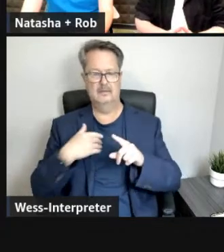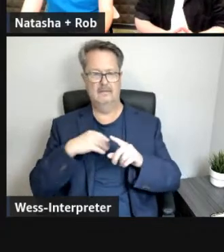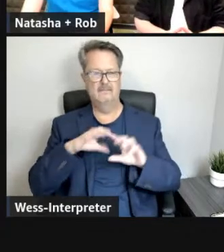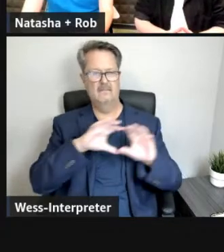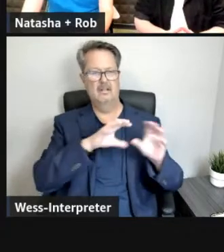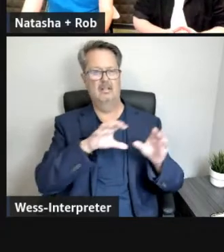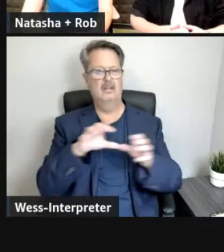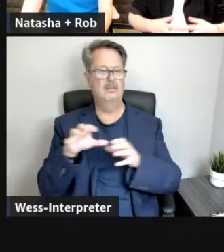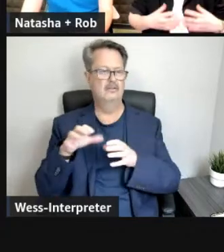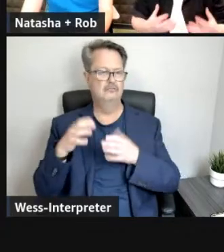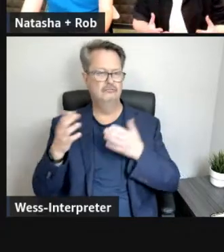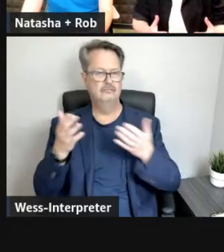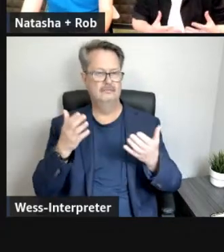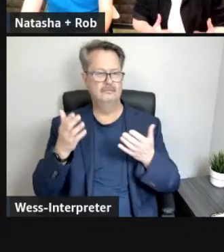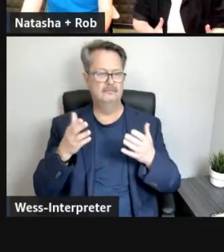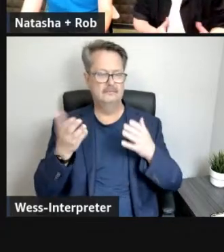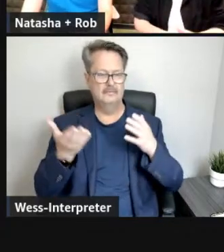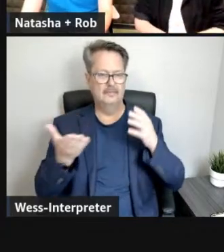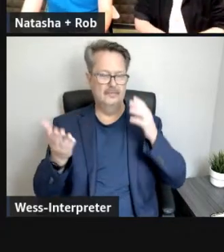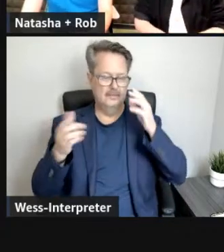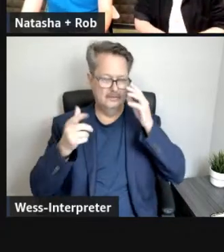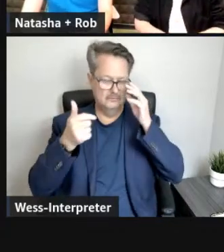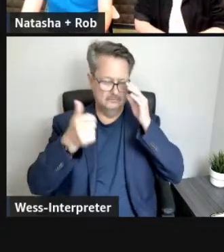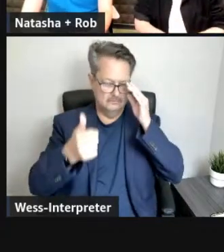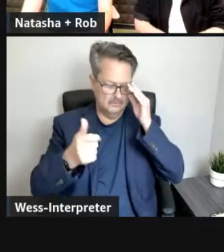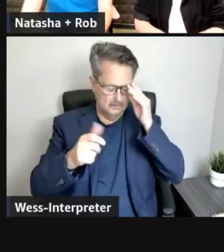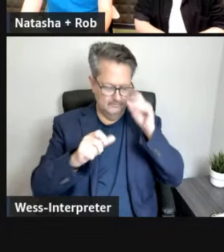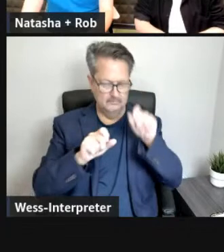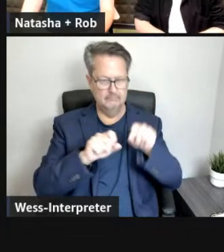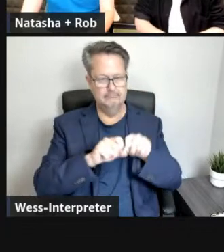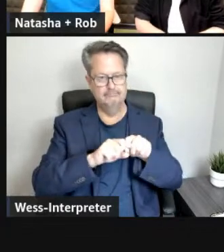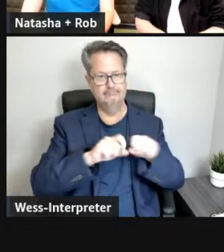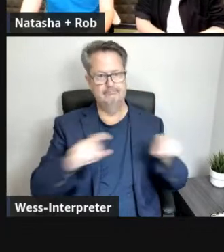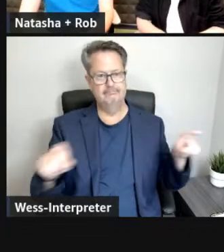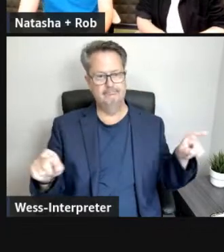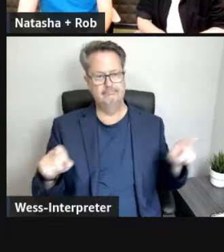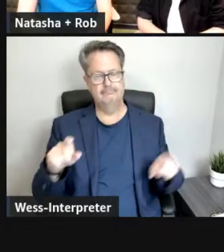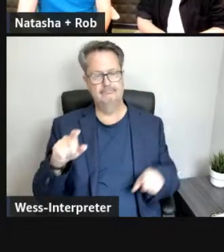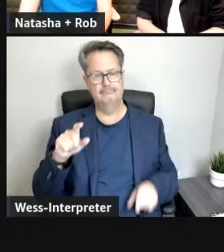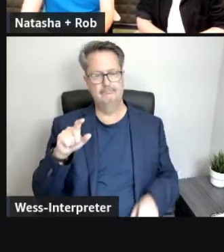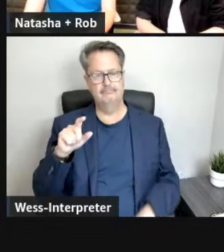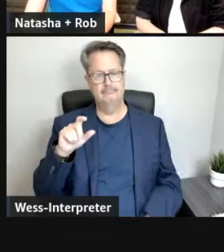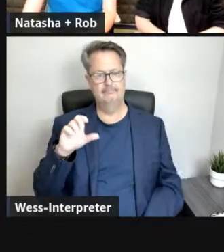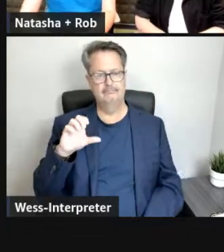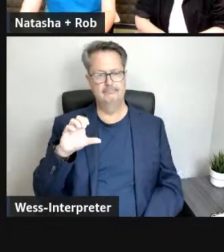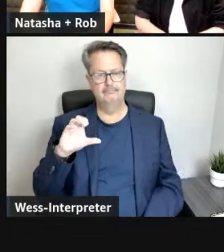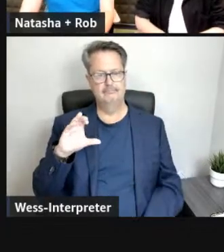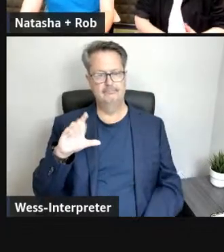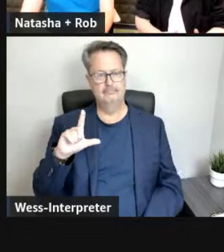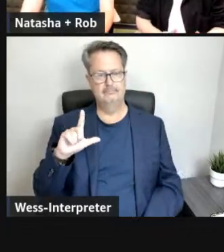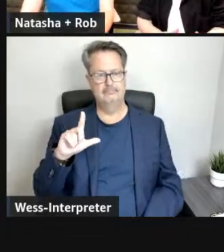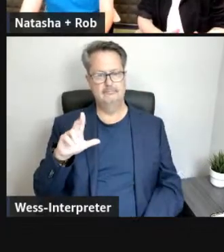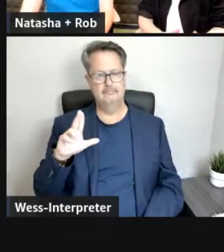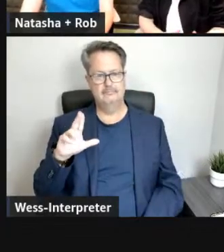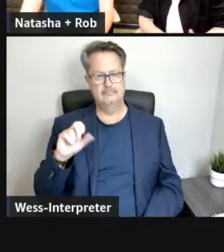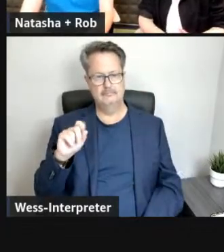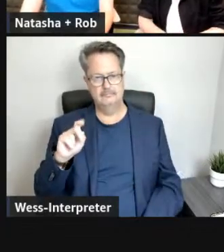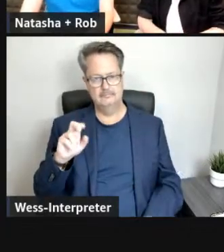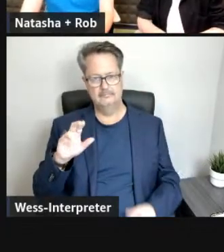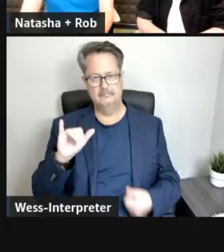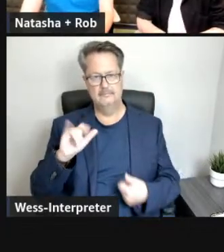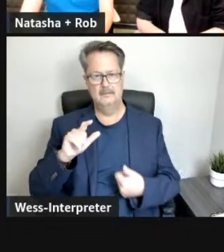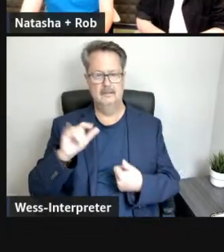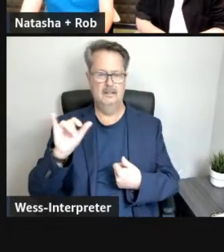that you deploy to your cluster that provide some sort of capability for your applications, things like core DNS, for